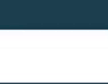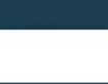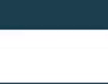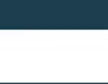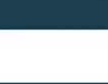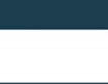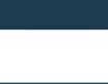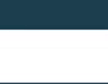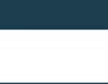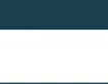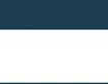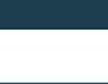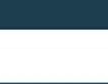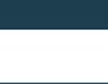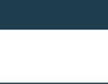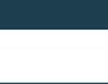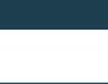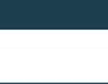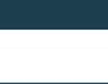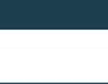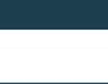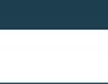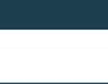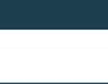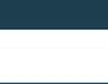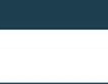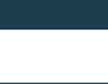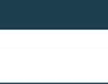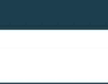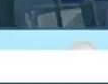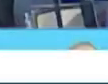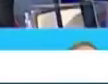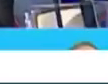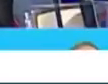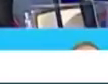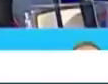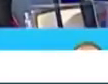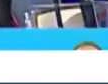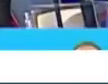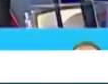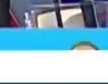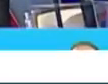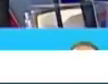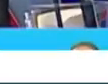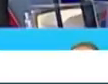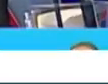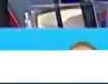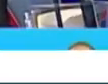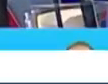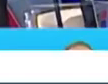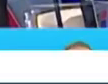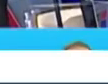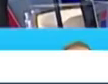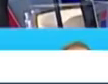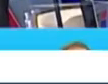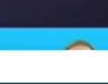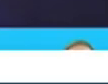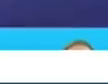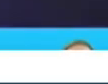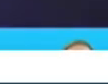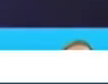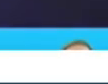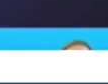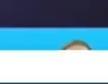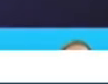are more willing to engage in confrontative debates because of the fact that this